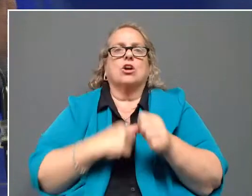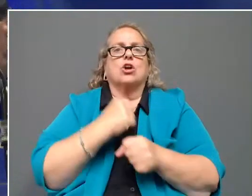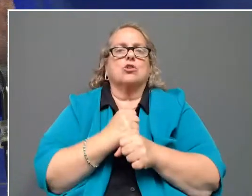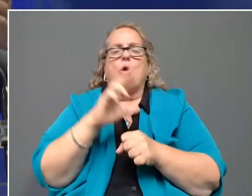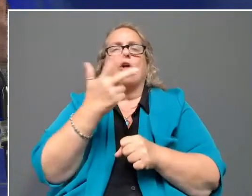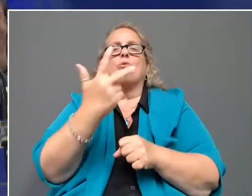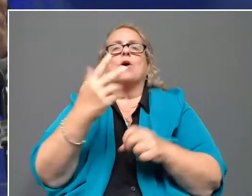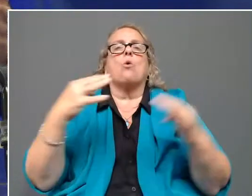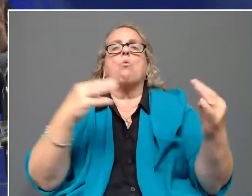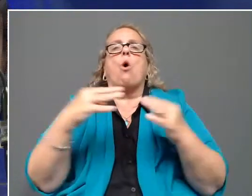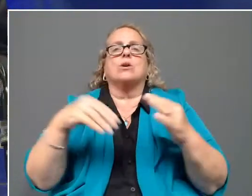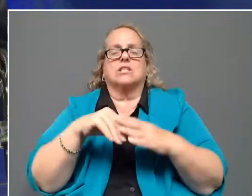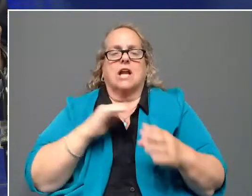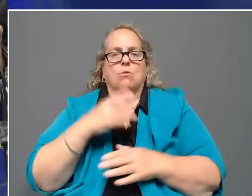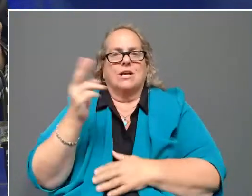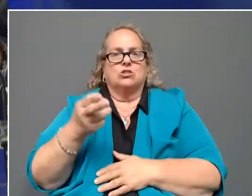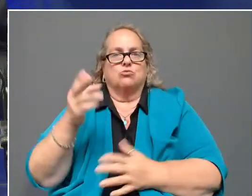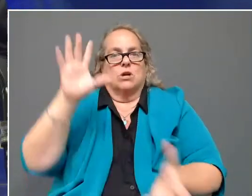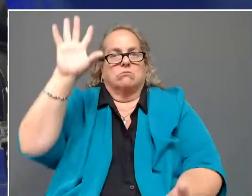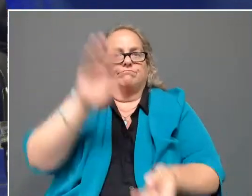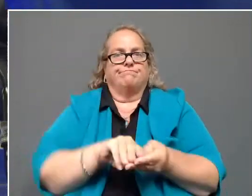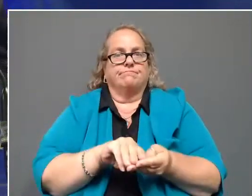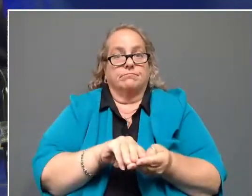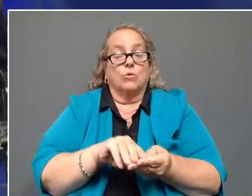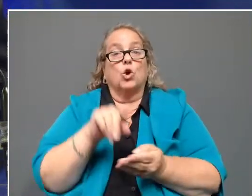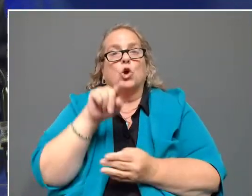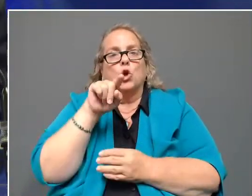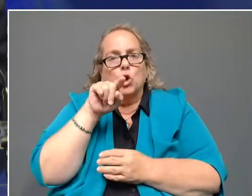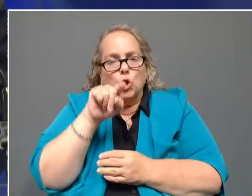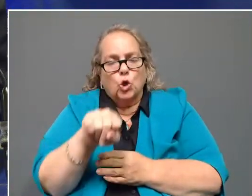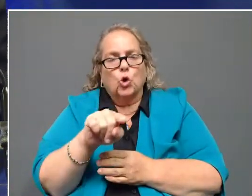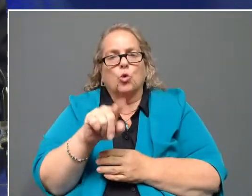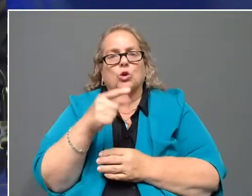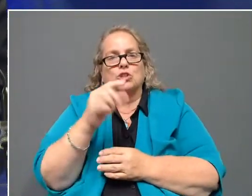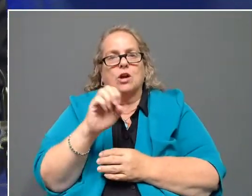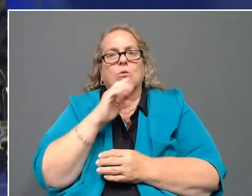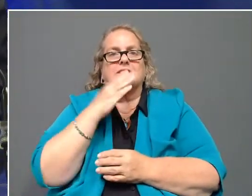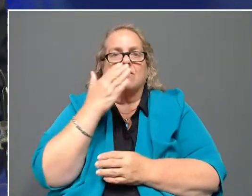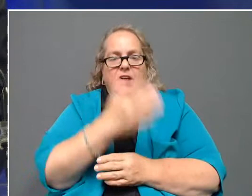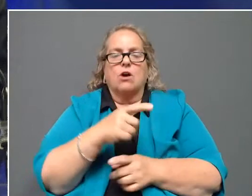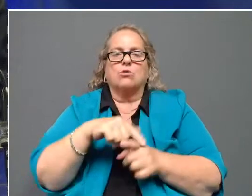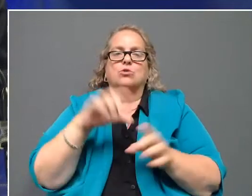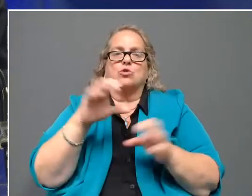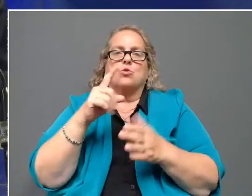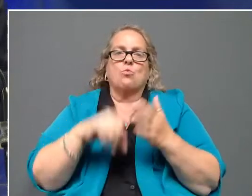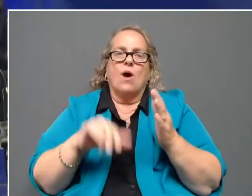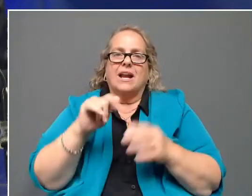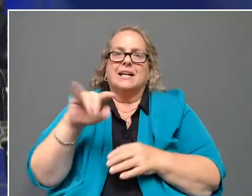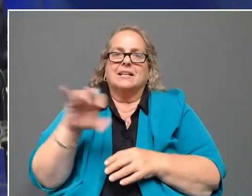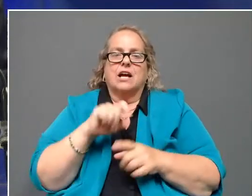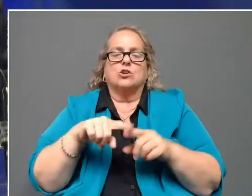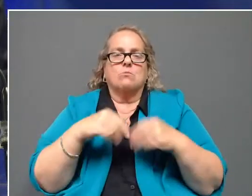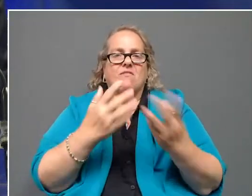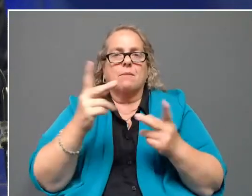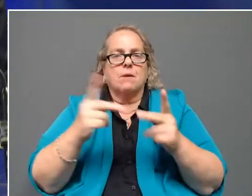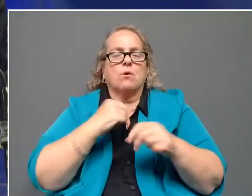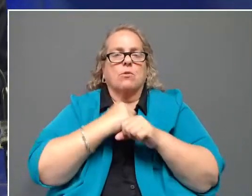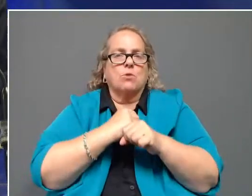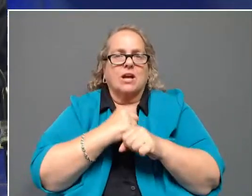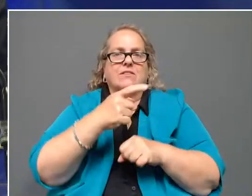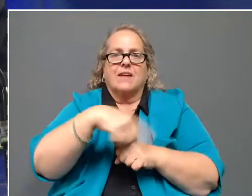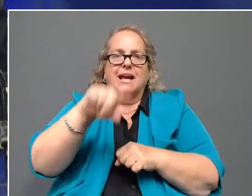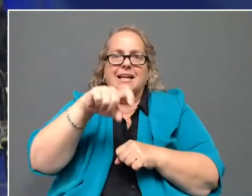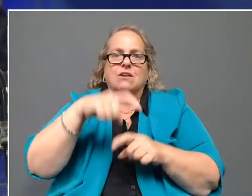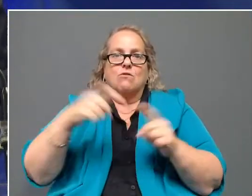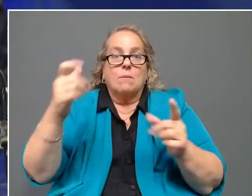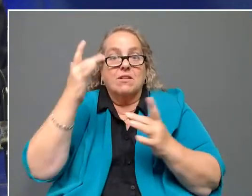history combined. You were there doing what it took to provide people the protection they needed from this virus. For